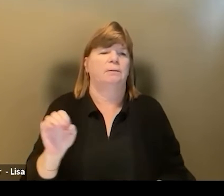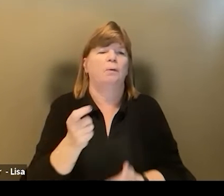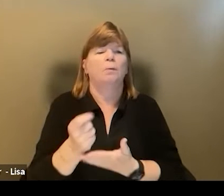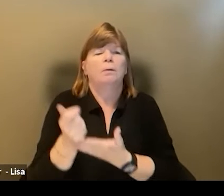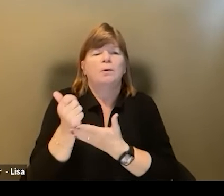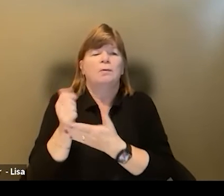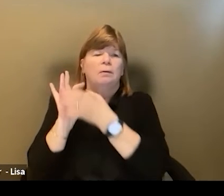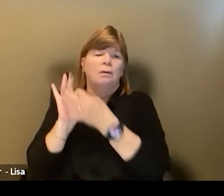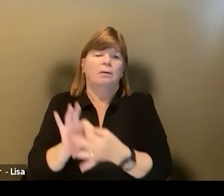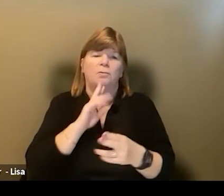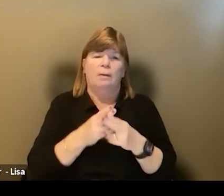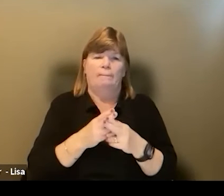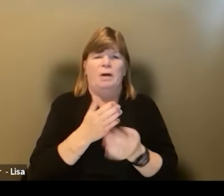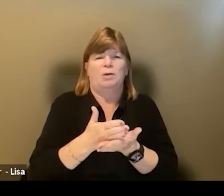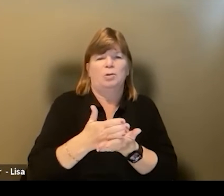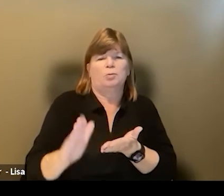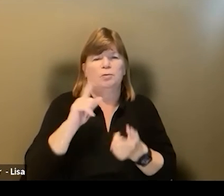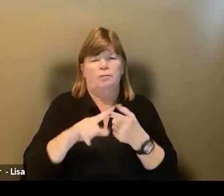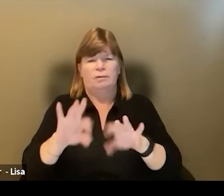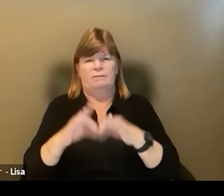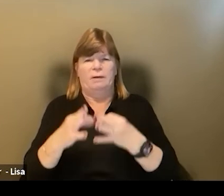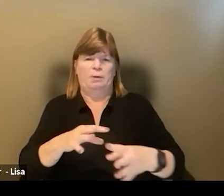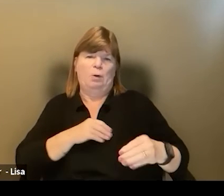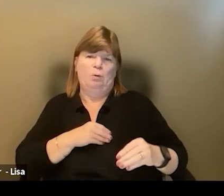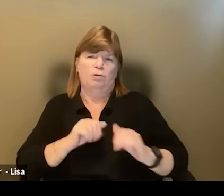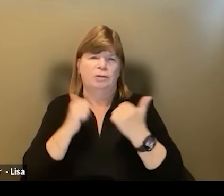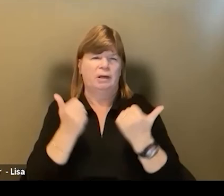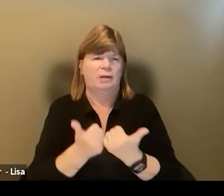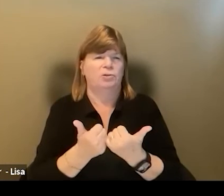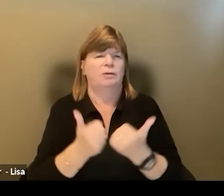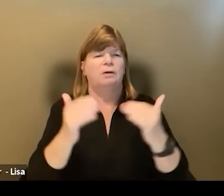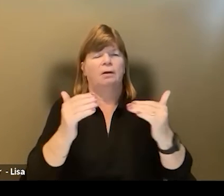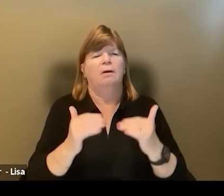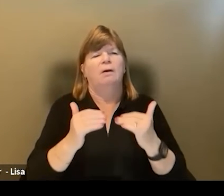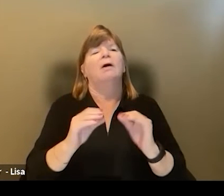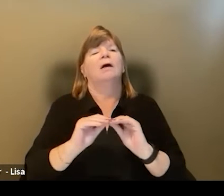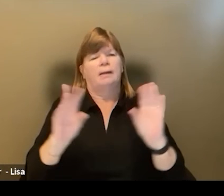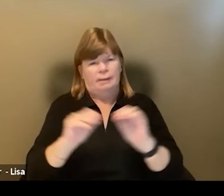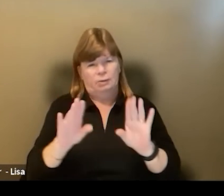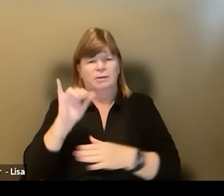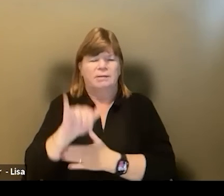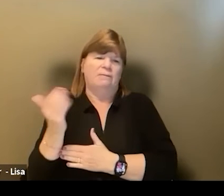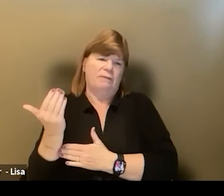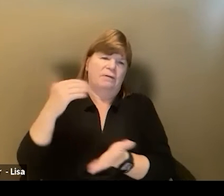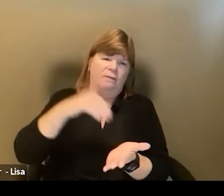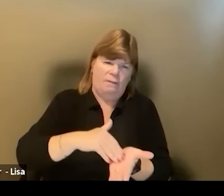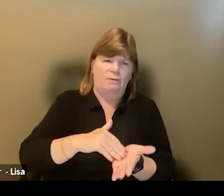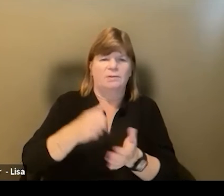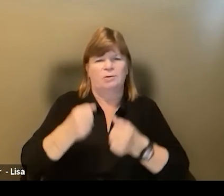removes reference to exclusion to the family ownership of an agency, and clarifies